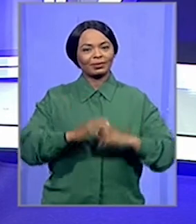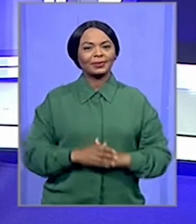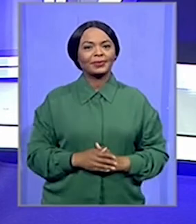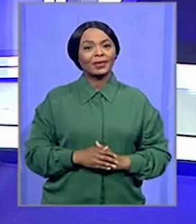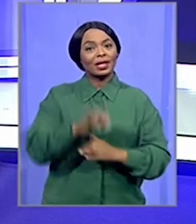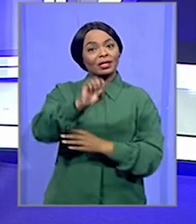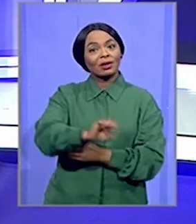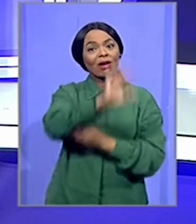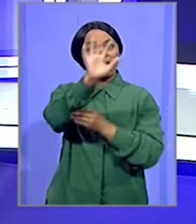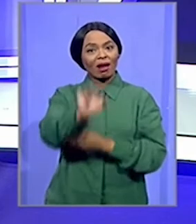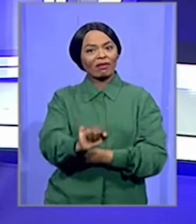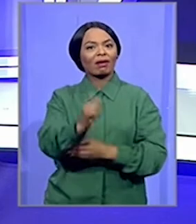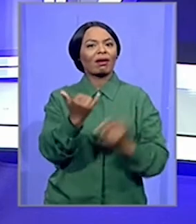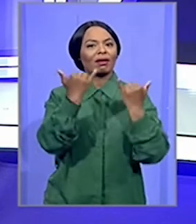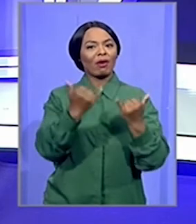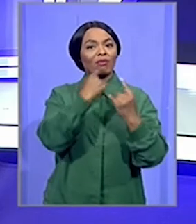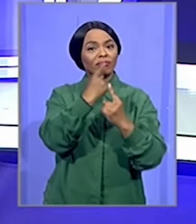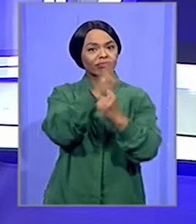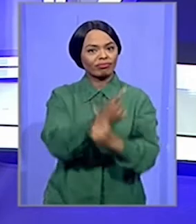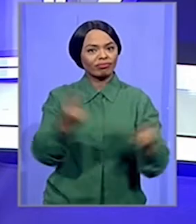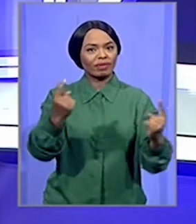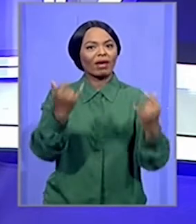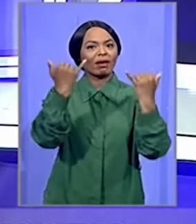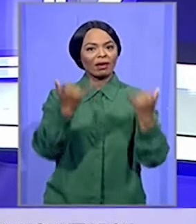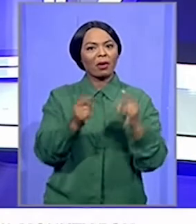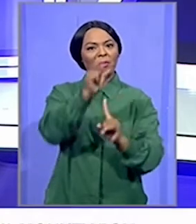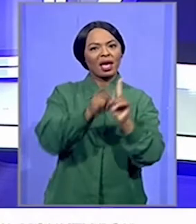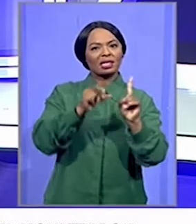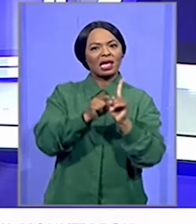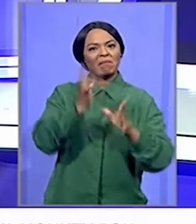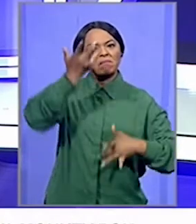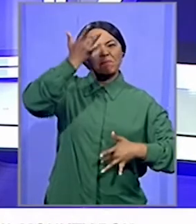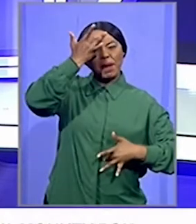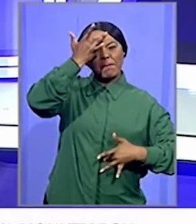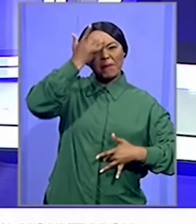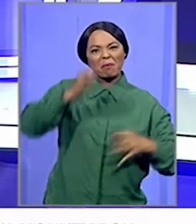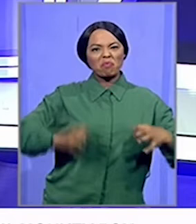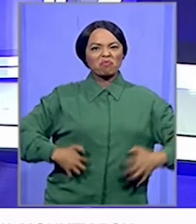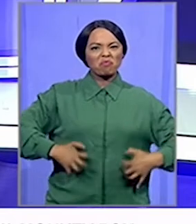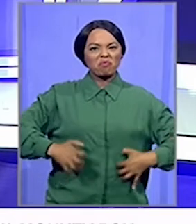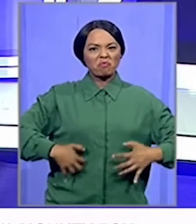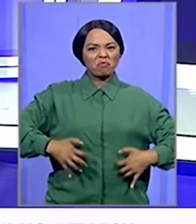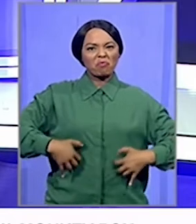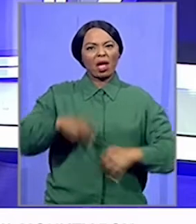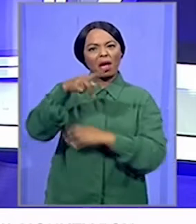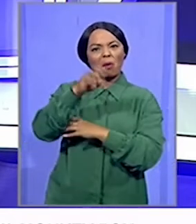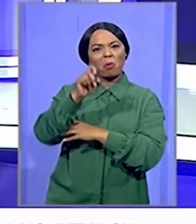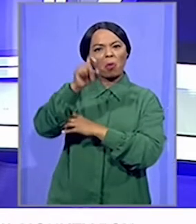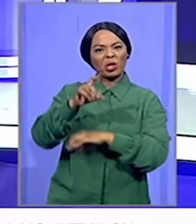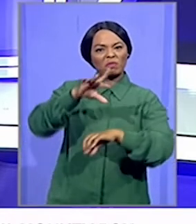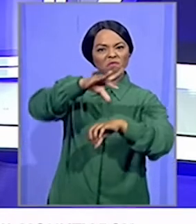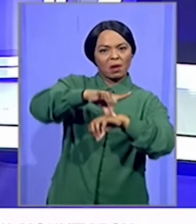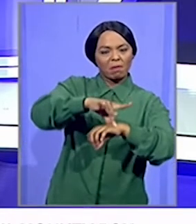Afrika Borwa e begile gore go na le motho wa mathomo a swerwego ke bolwetsi bja Monkey Pox. Se morago ga diteko